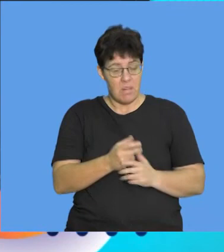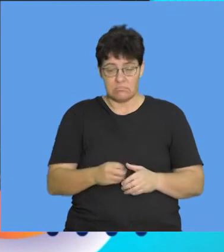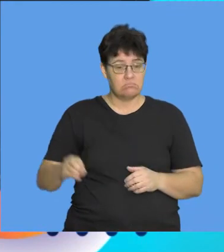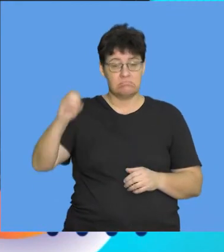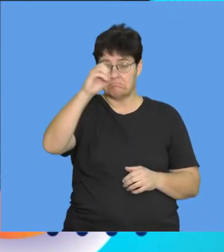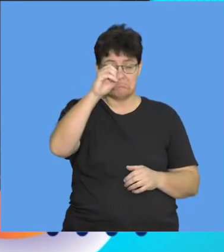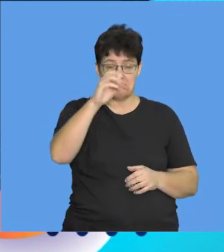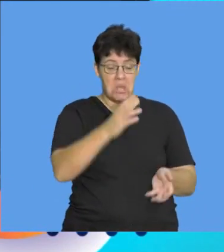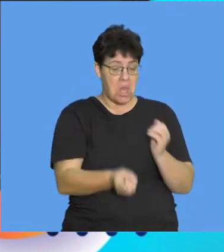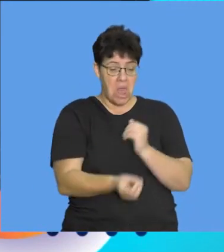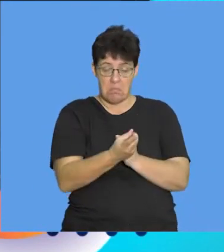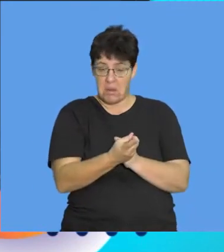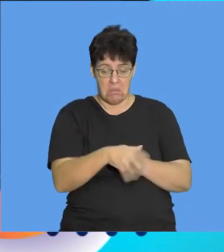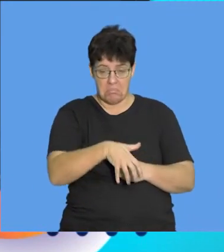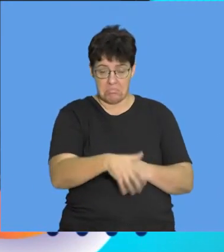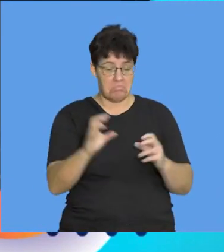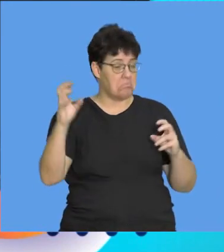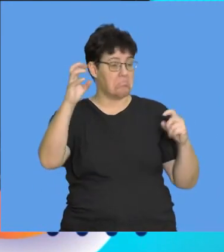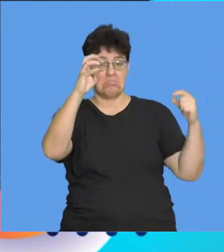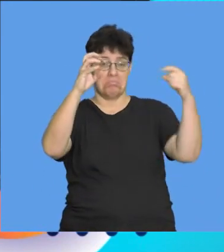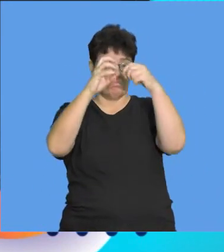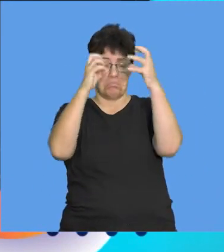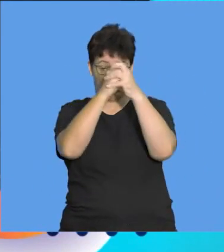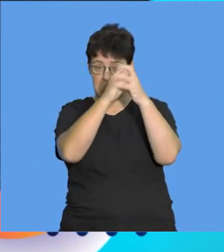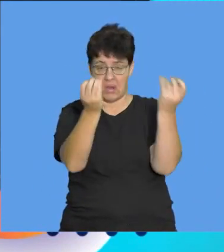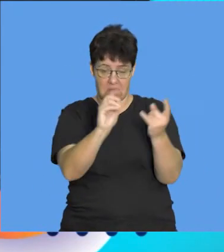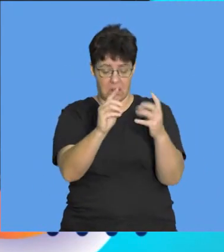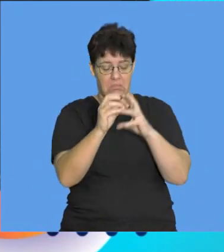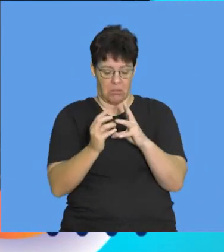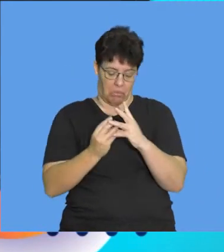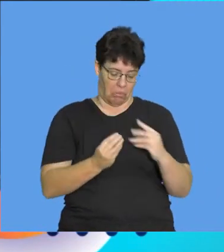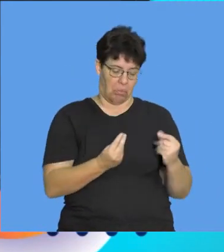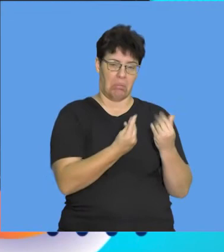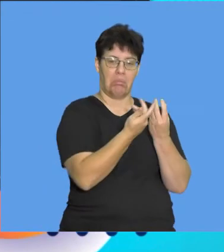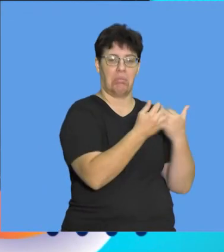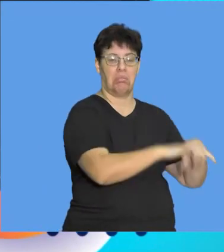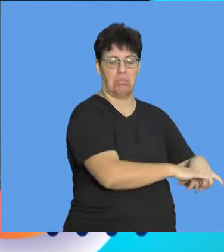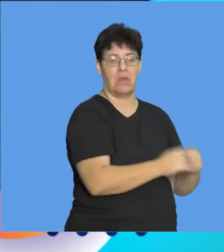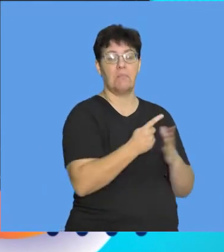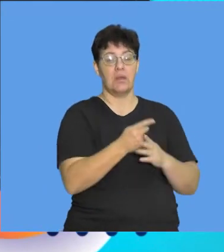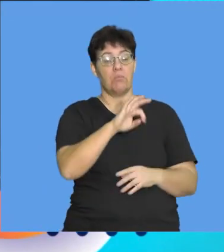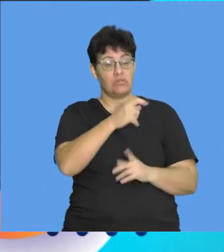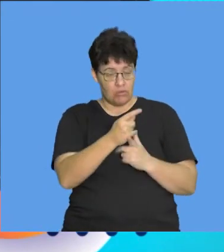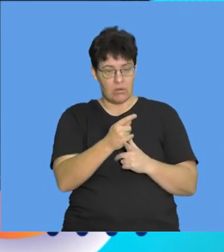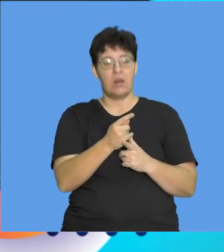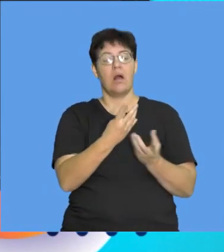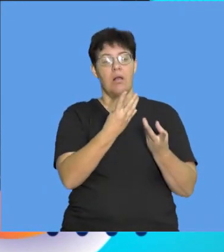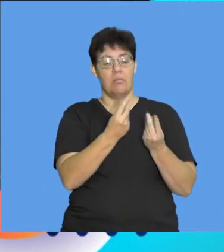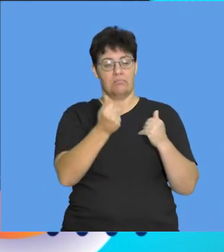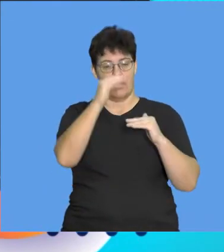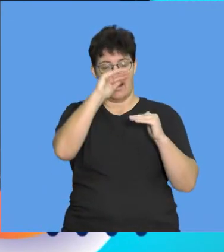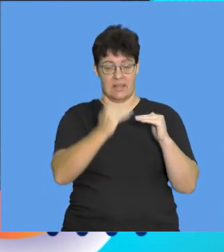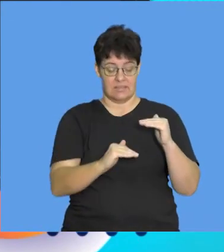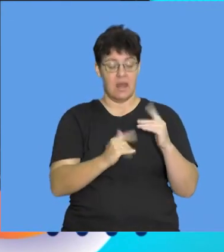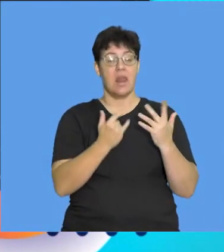fertilization, we see that the corpus luteum degenerates, causing a decrease in progesterone, and this in turn will cause the lining